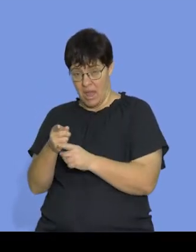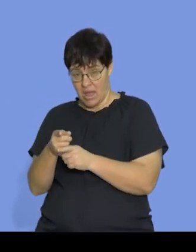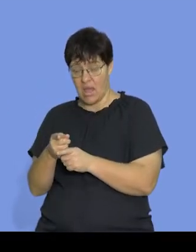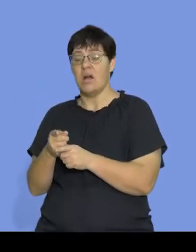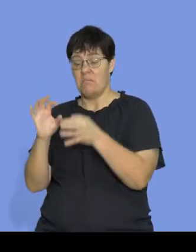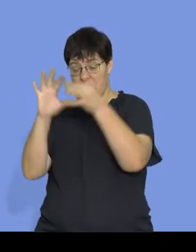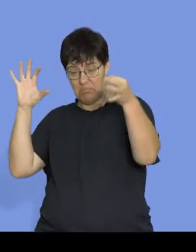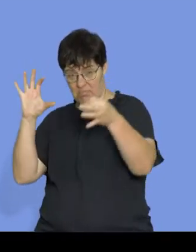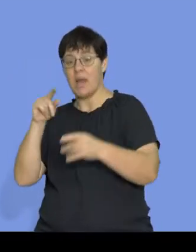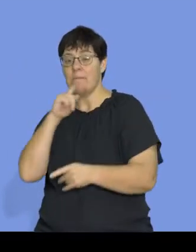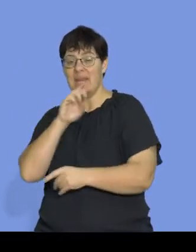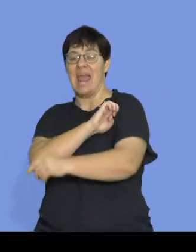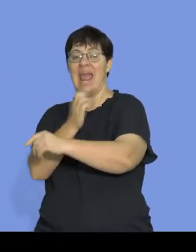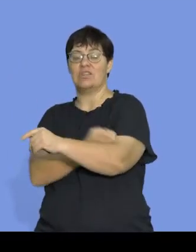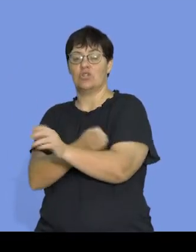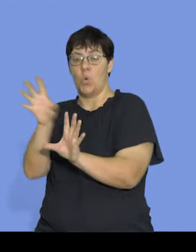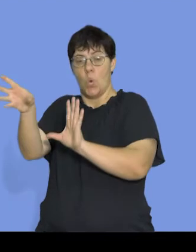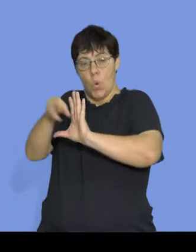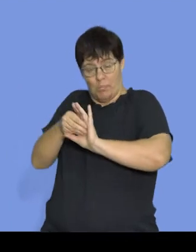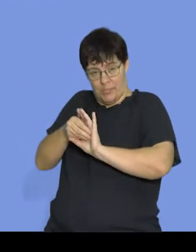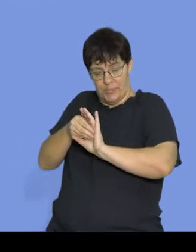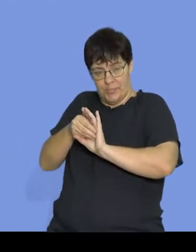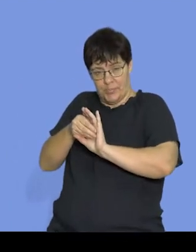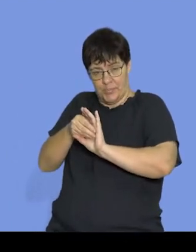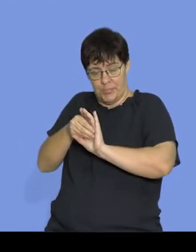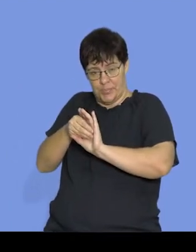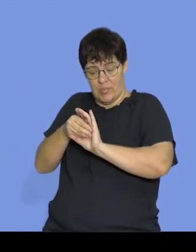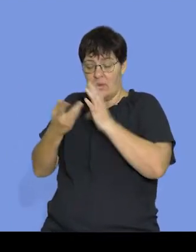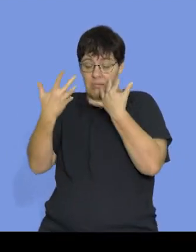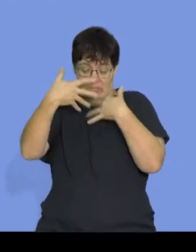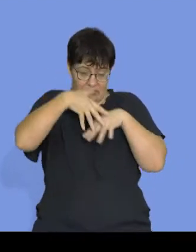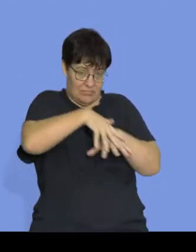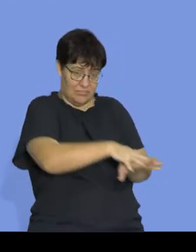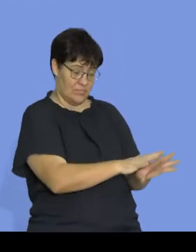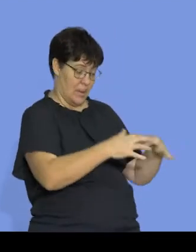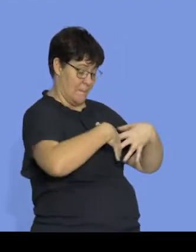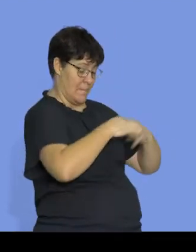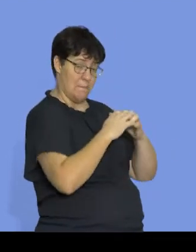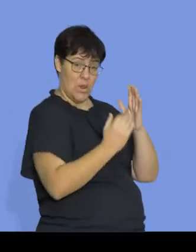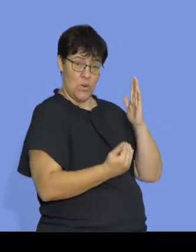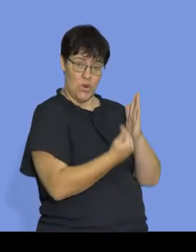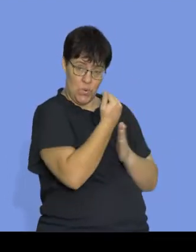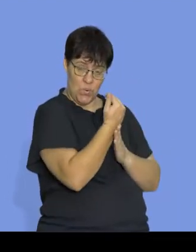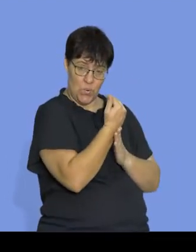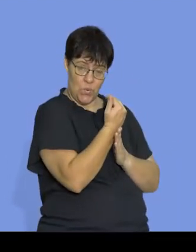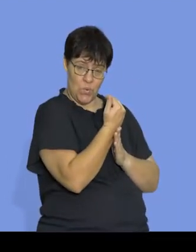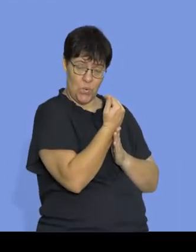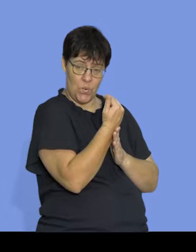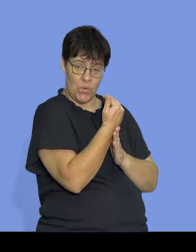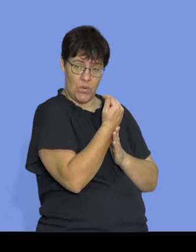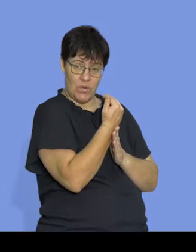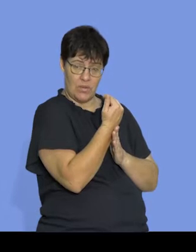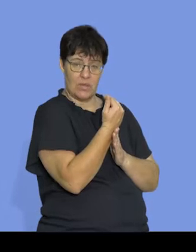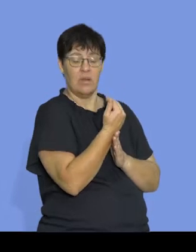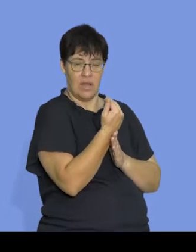reactants, so reactants actually absorb energy, right? While when new bonds are formed,